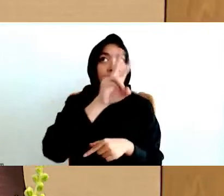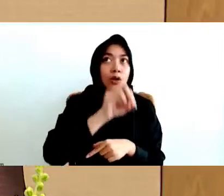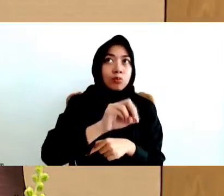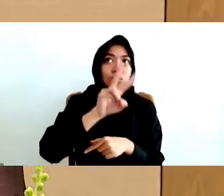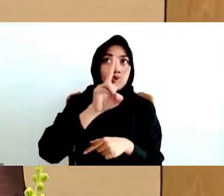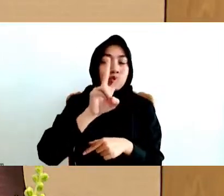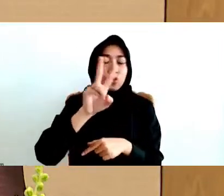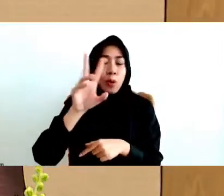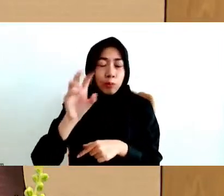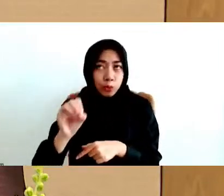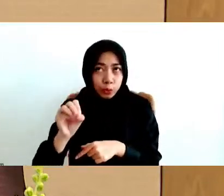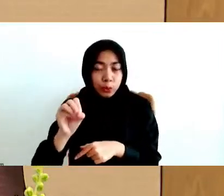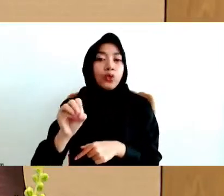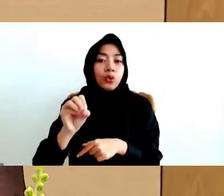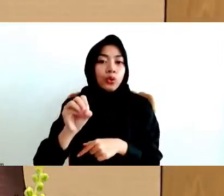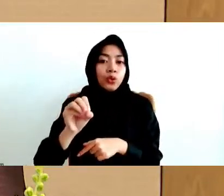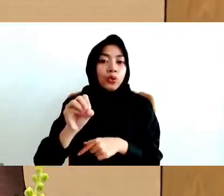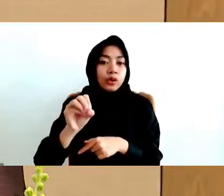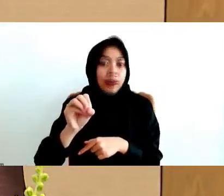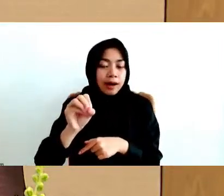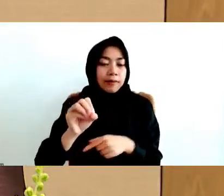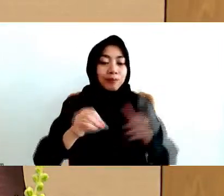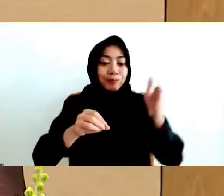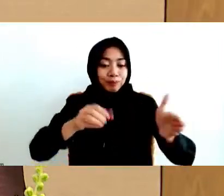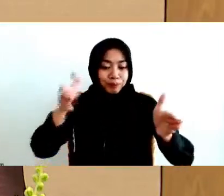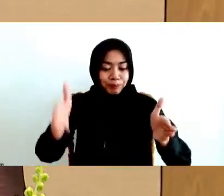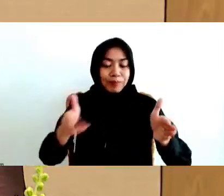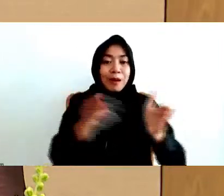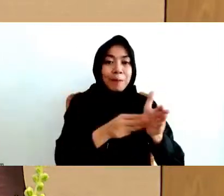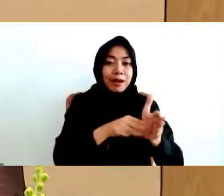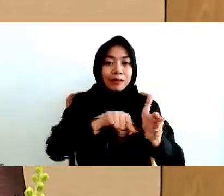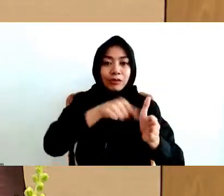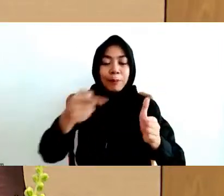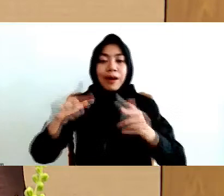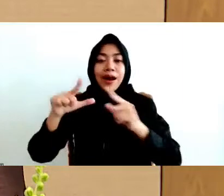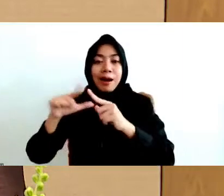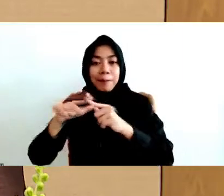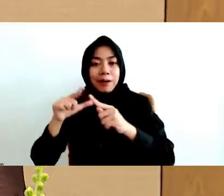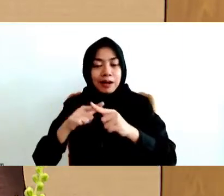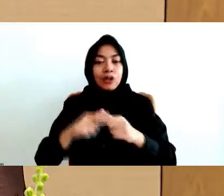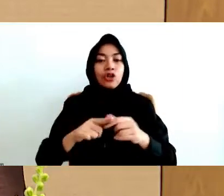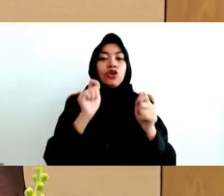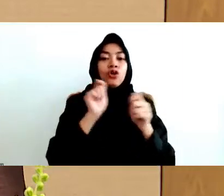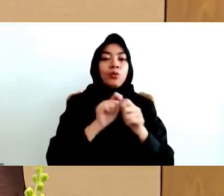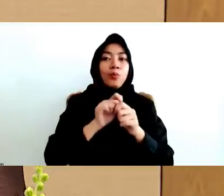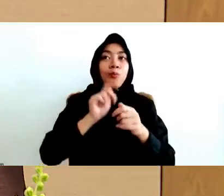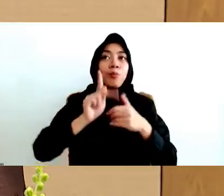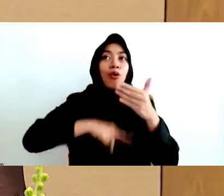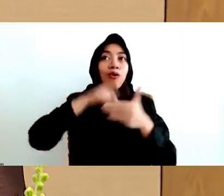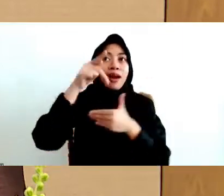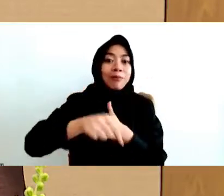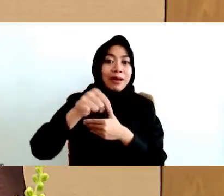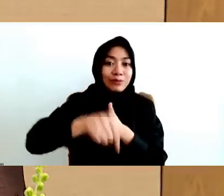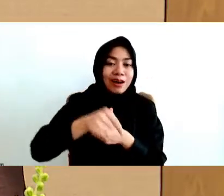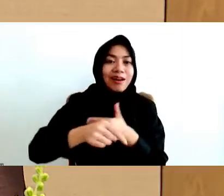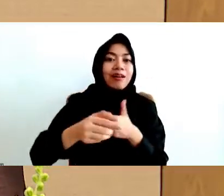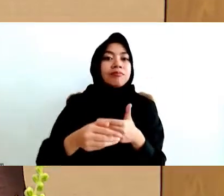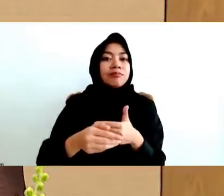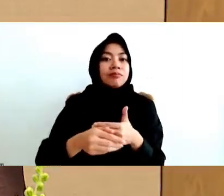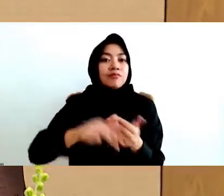pandemic hit is that launching the current program,